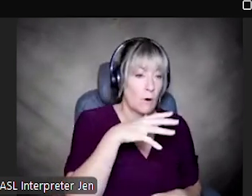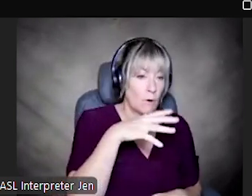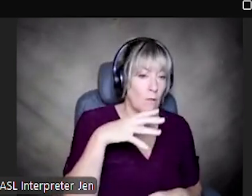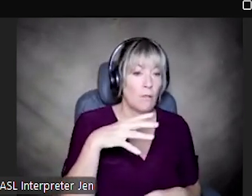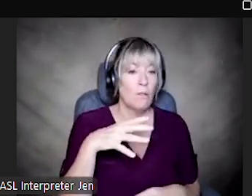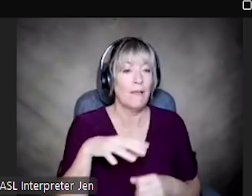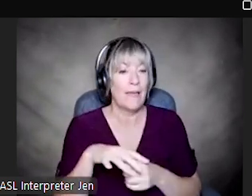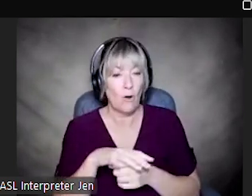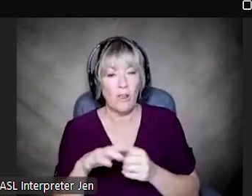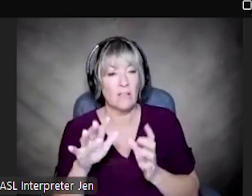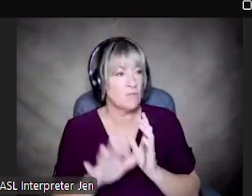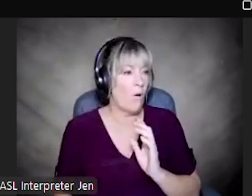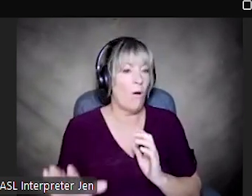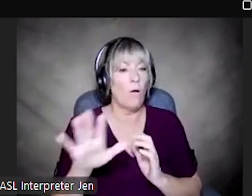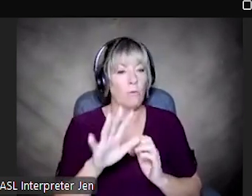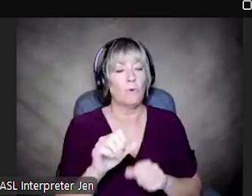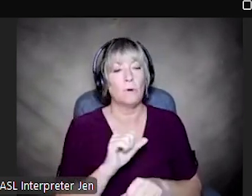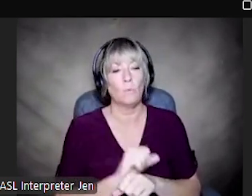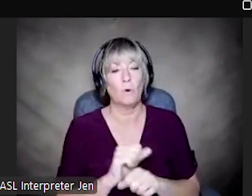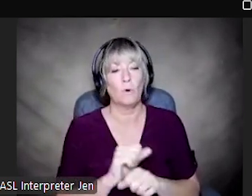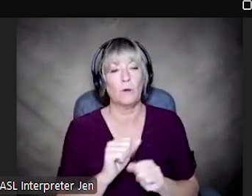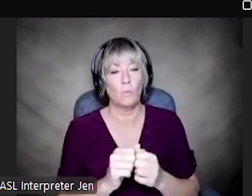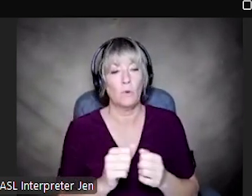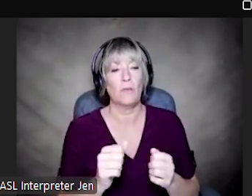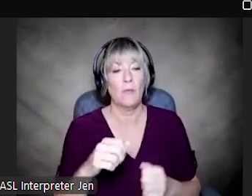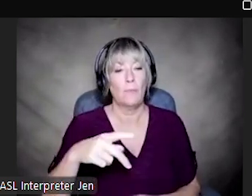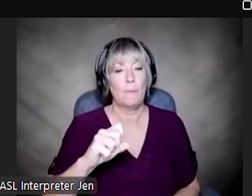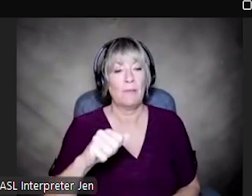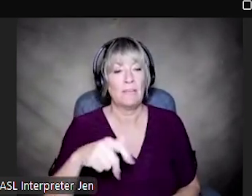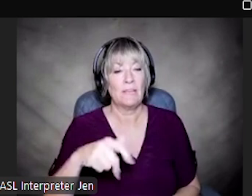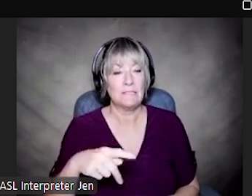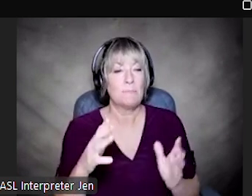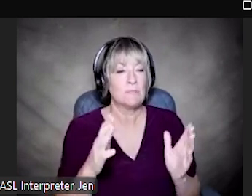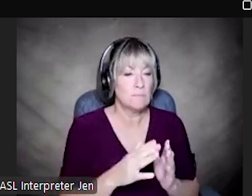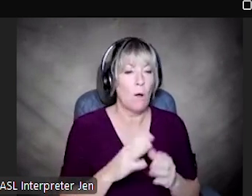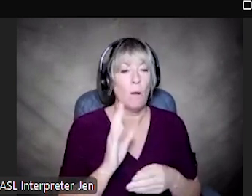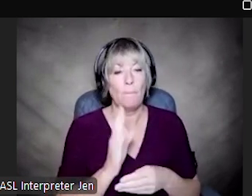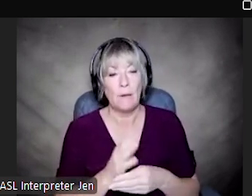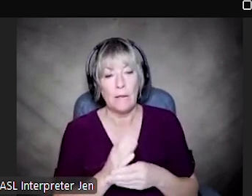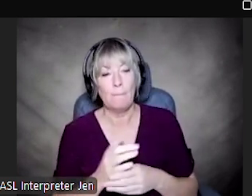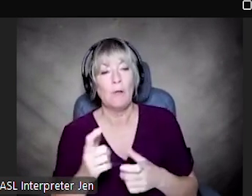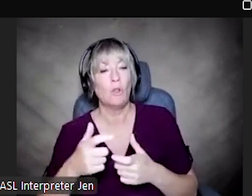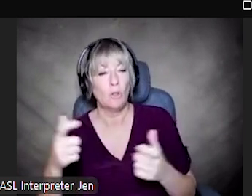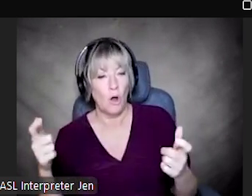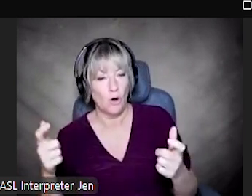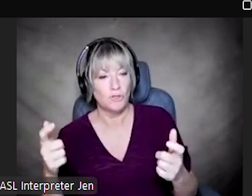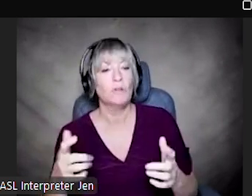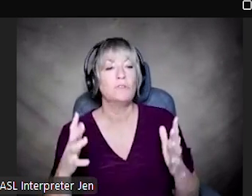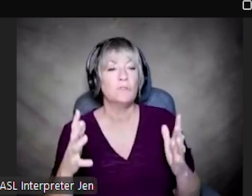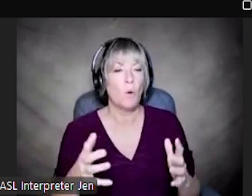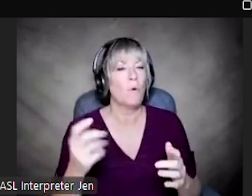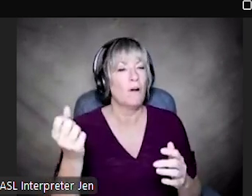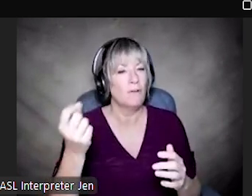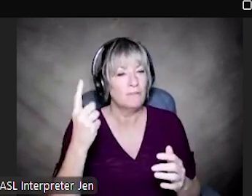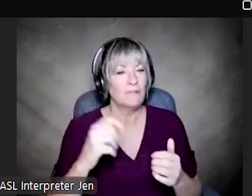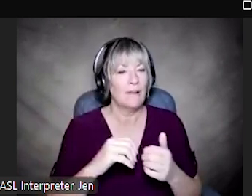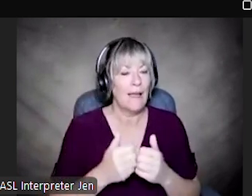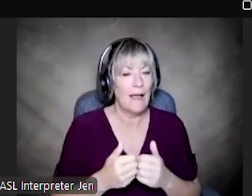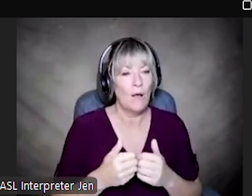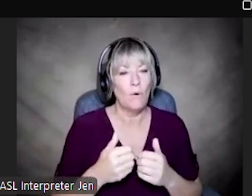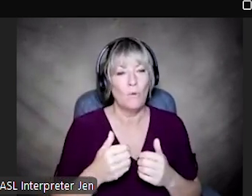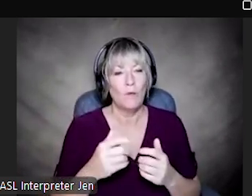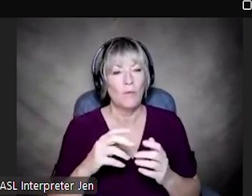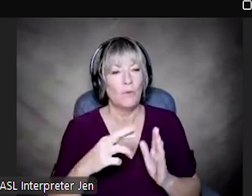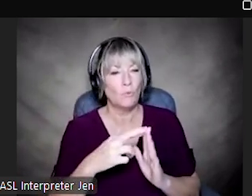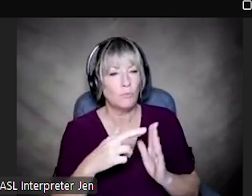areas, and working with sites and PSAPs that are small, medium, and large. So we're really understanding, how do our protocols need to